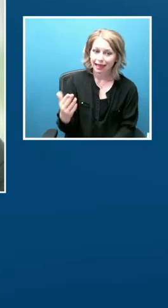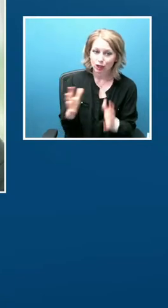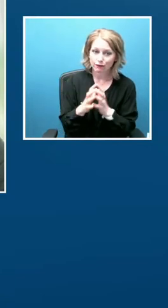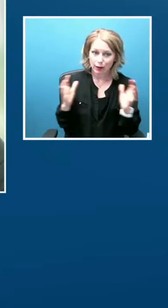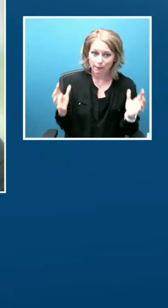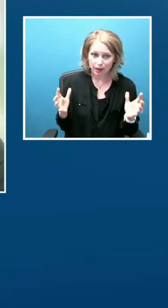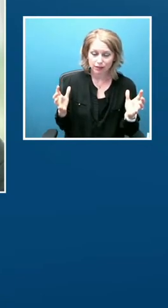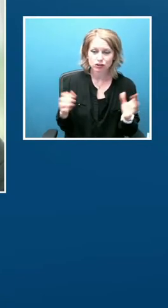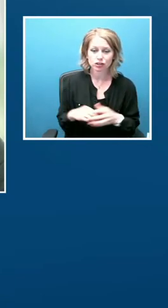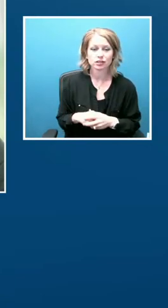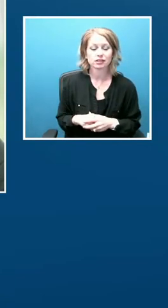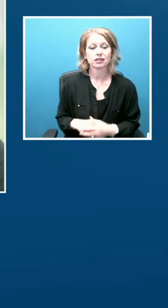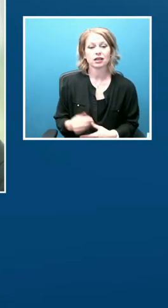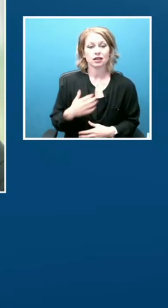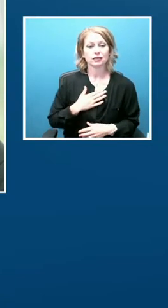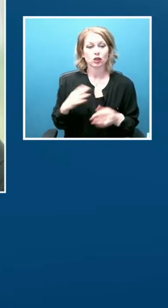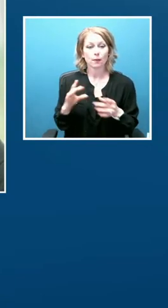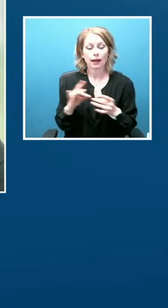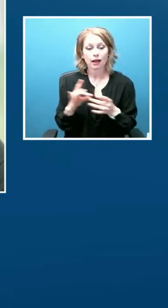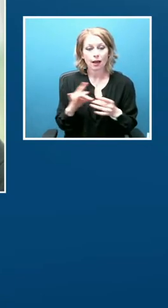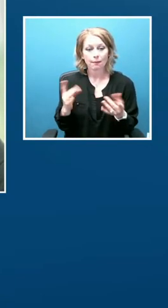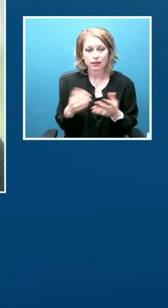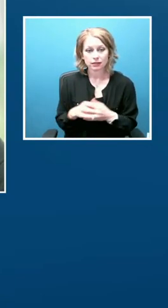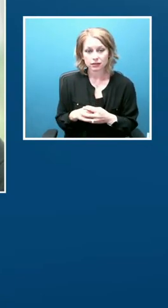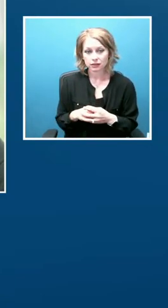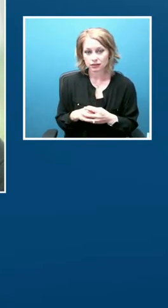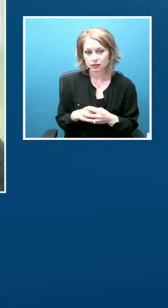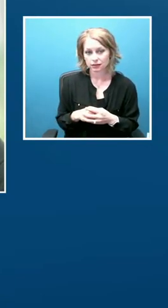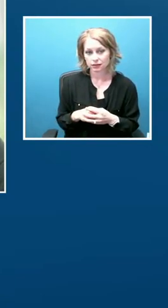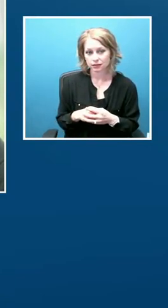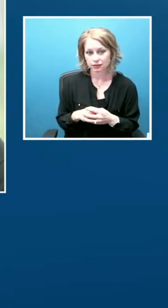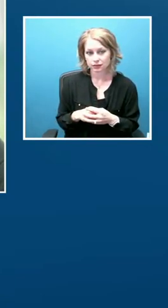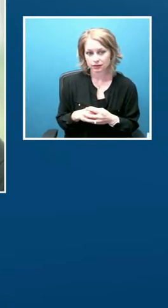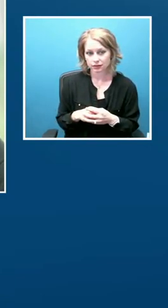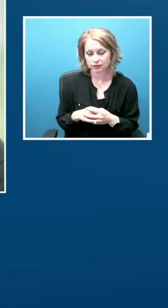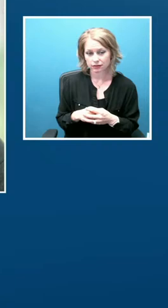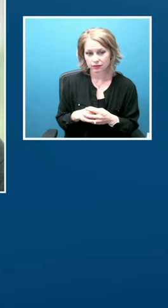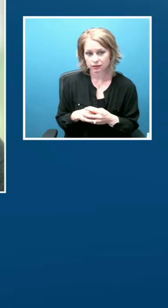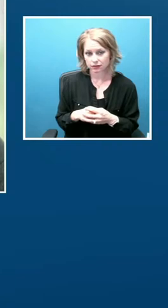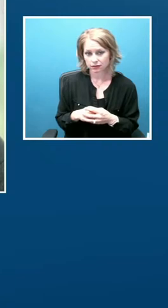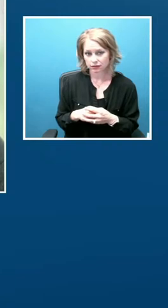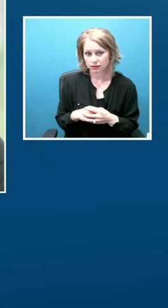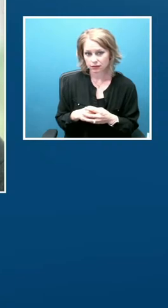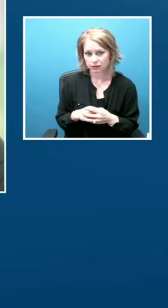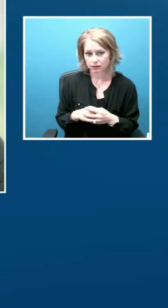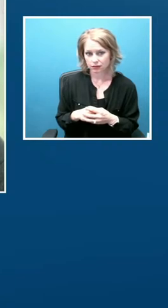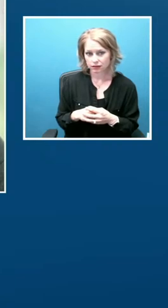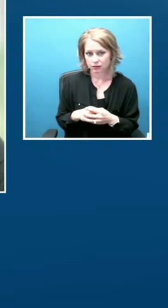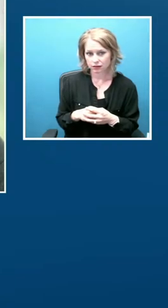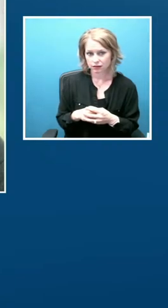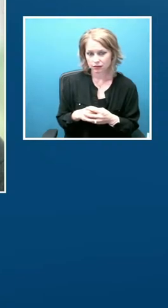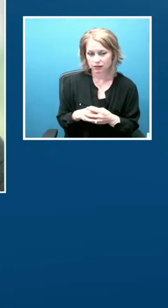Chairman. My comments are, I like Belle, I'll share her view. This committee